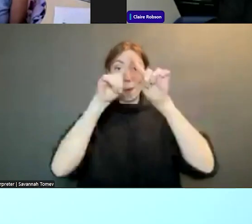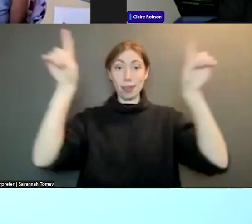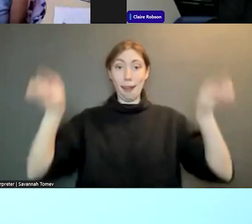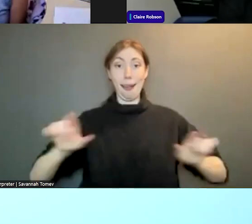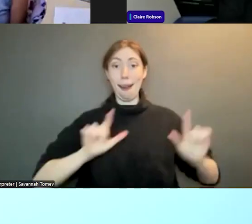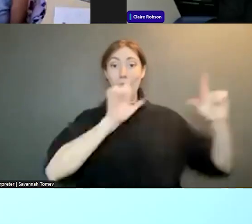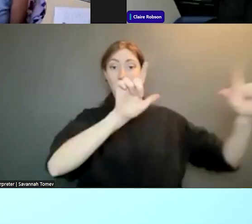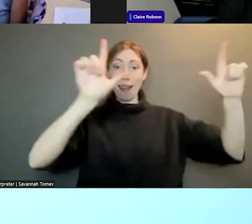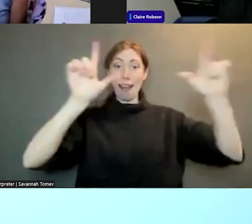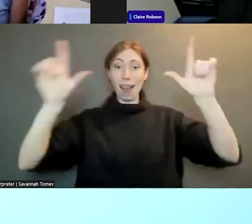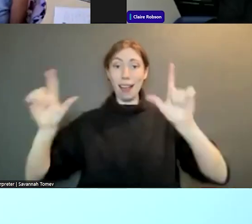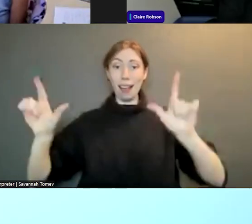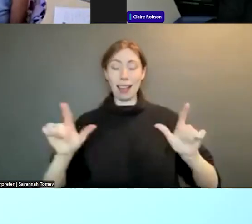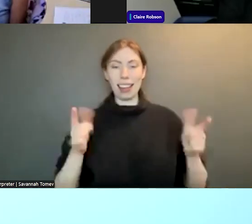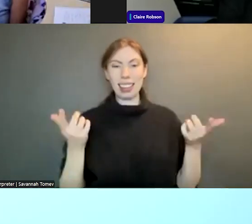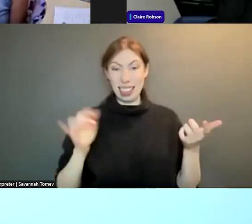talk about being